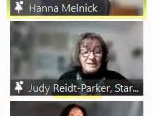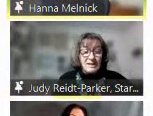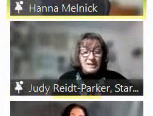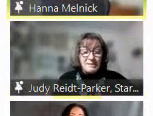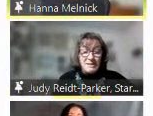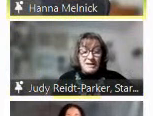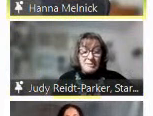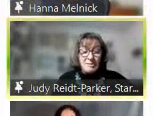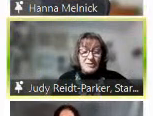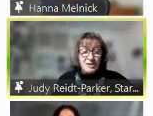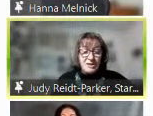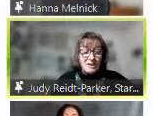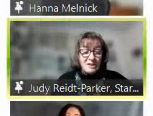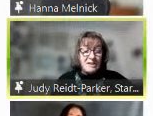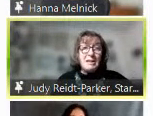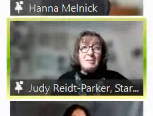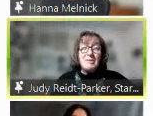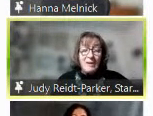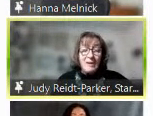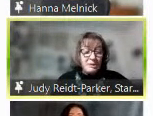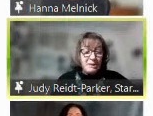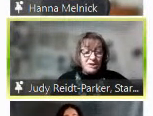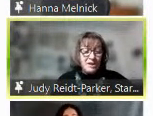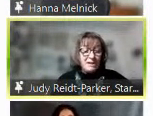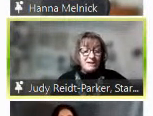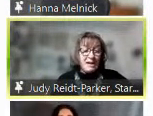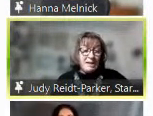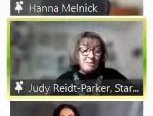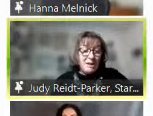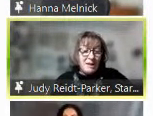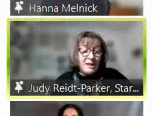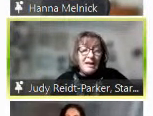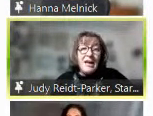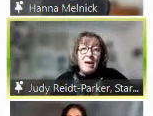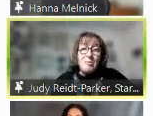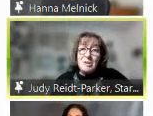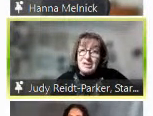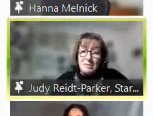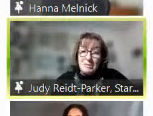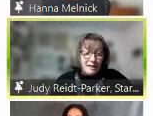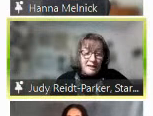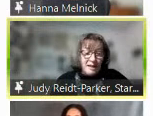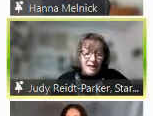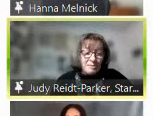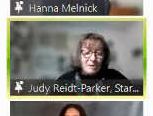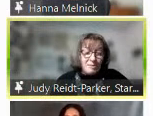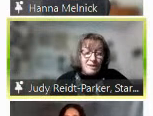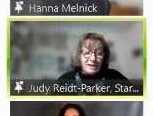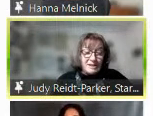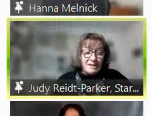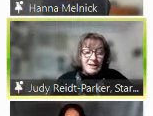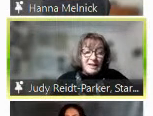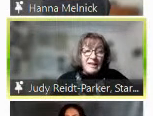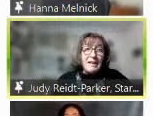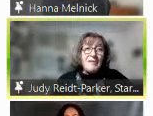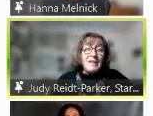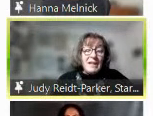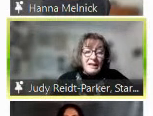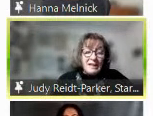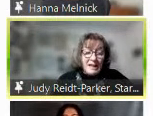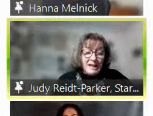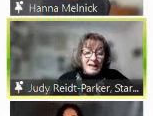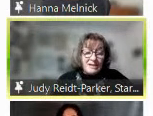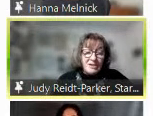screenings, assessments, and observations to the team developing the child's IEP, and participating in IEP meetings. If